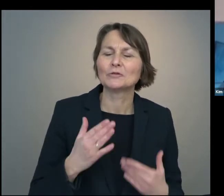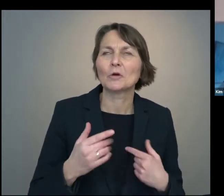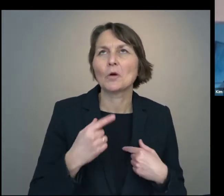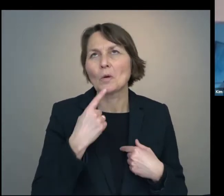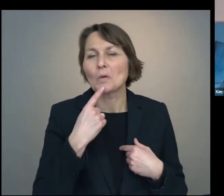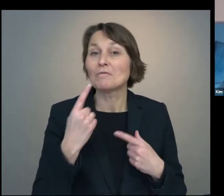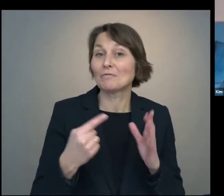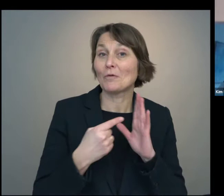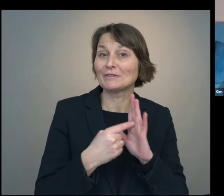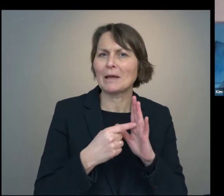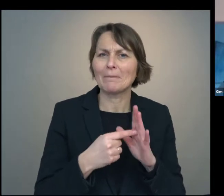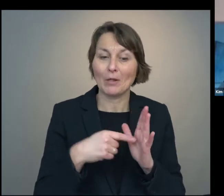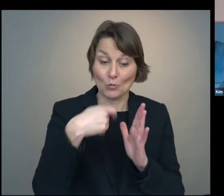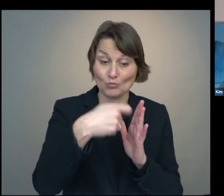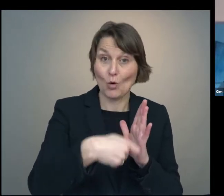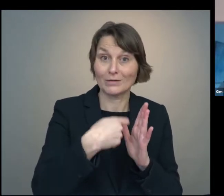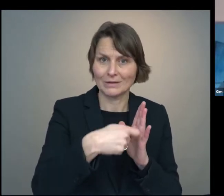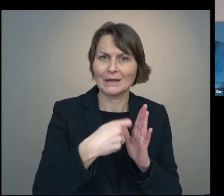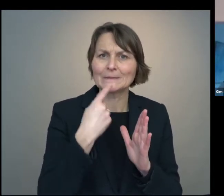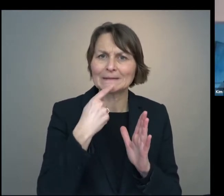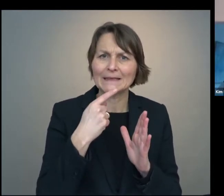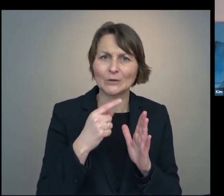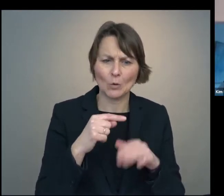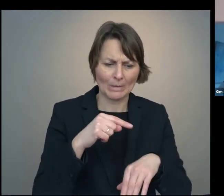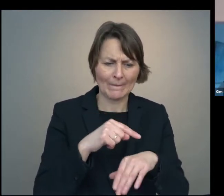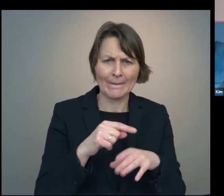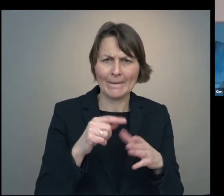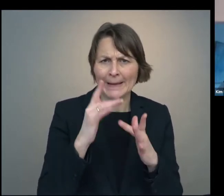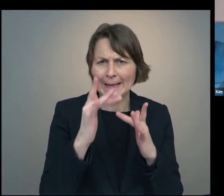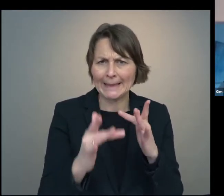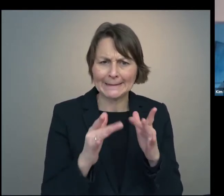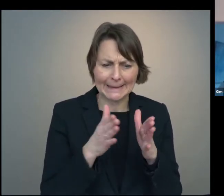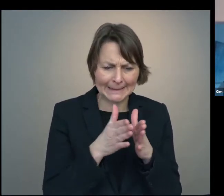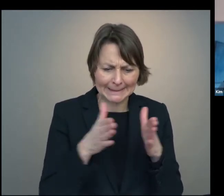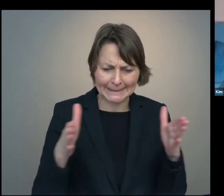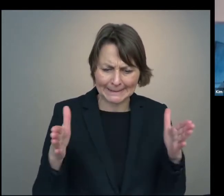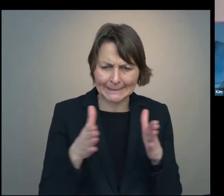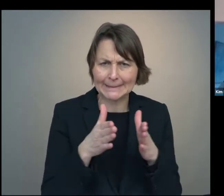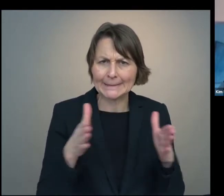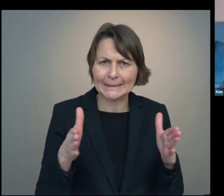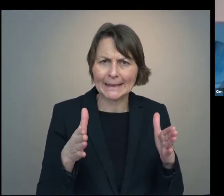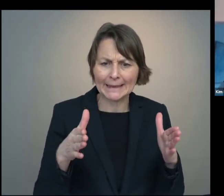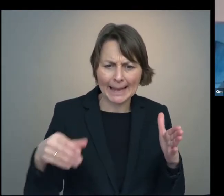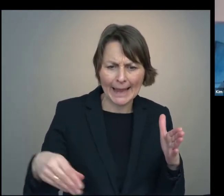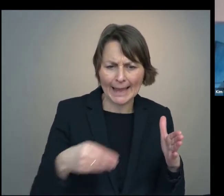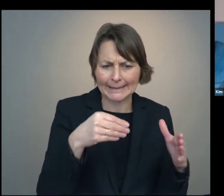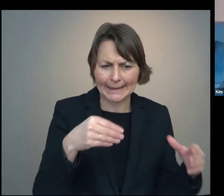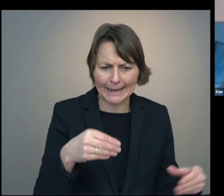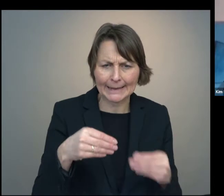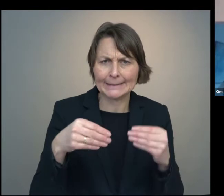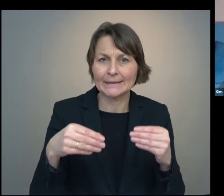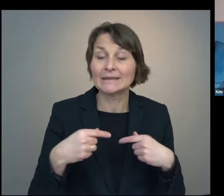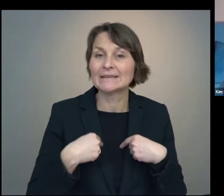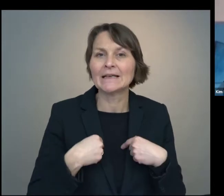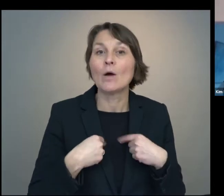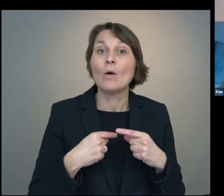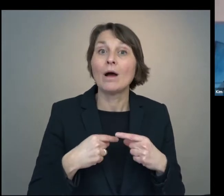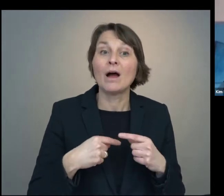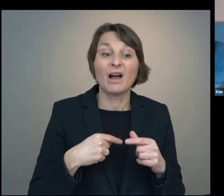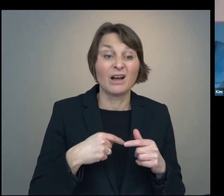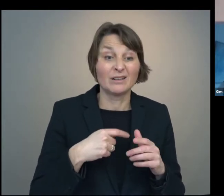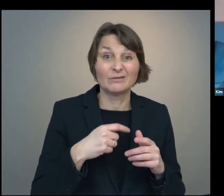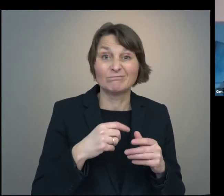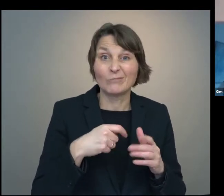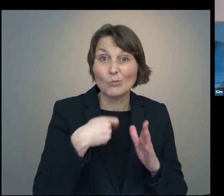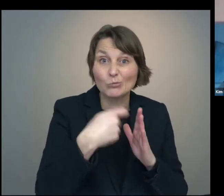to add another thing, or like we talk about that a lot because we really don't want to start up new projects before we can actually, have a plan and finish